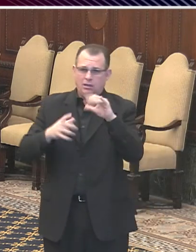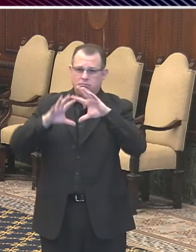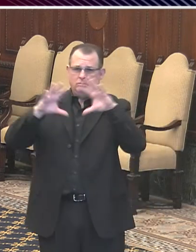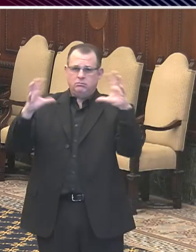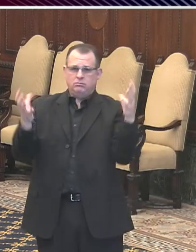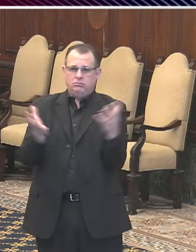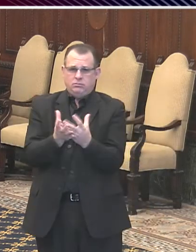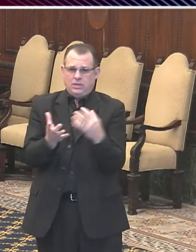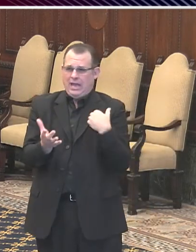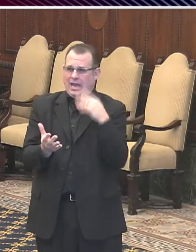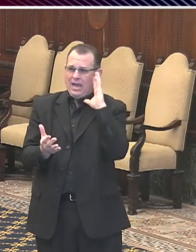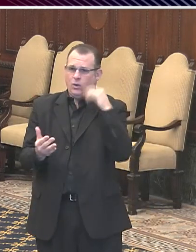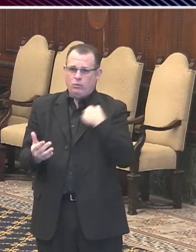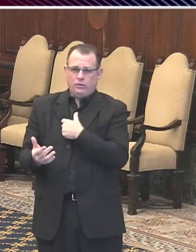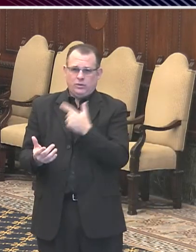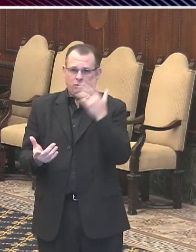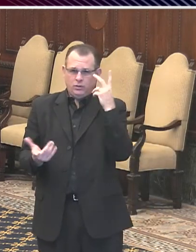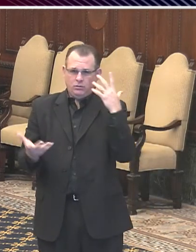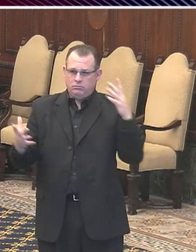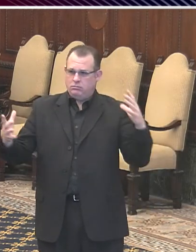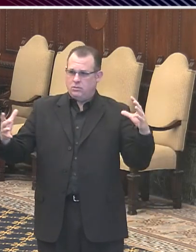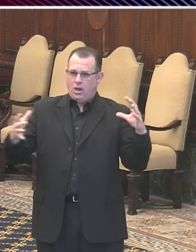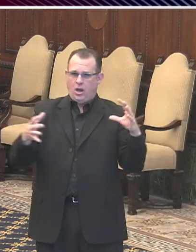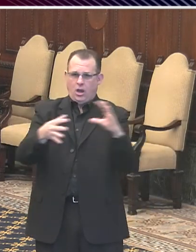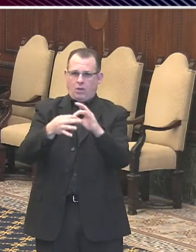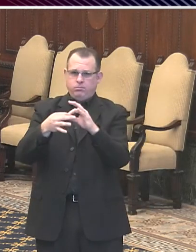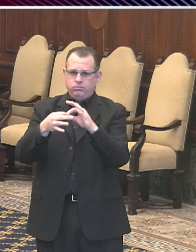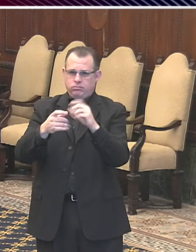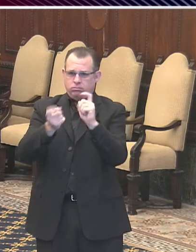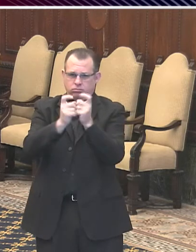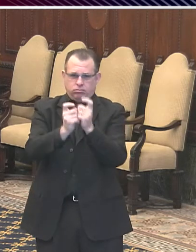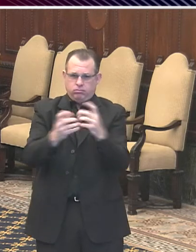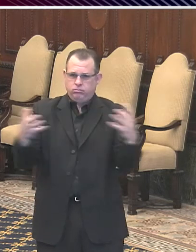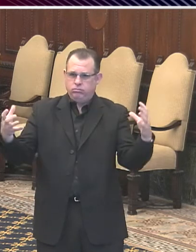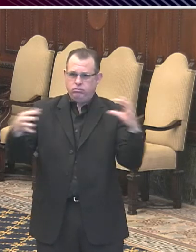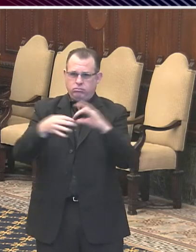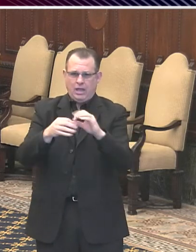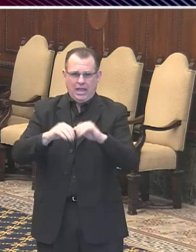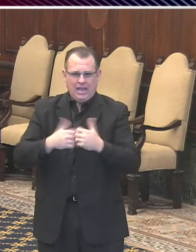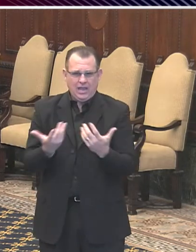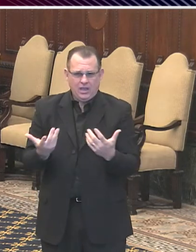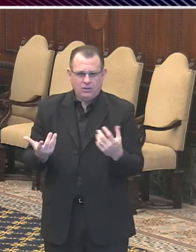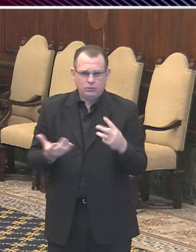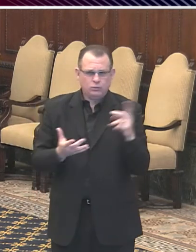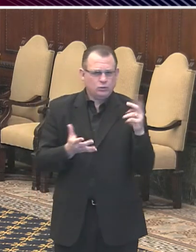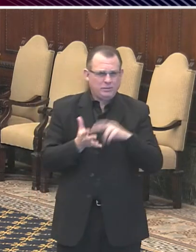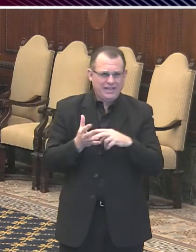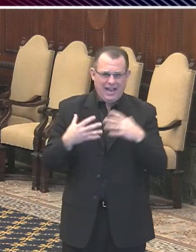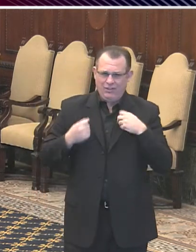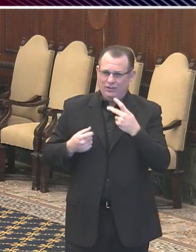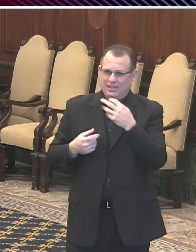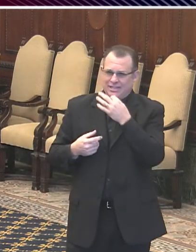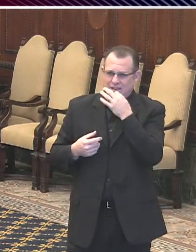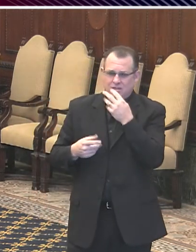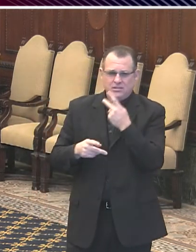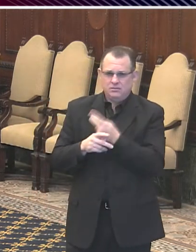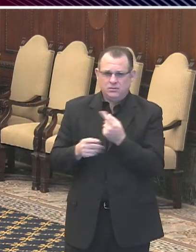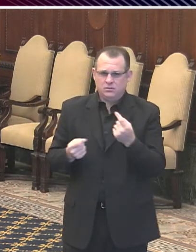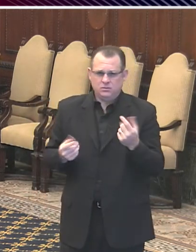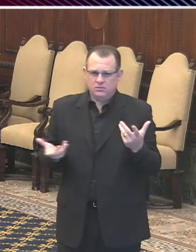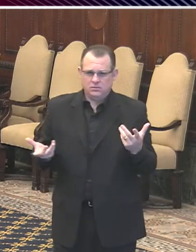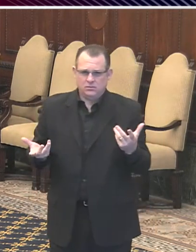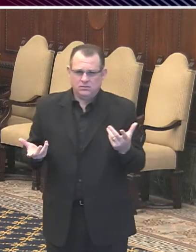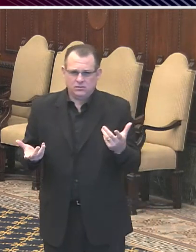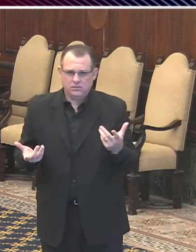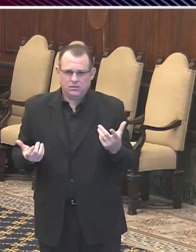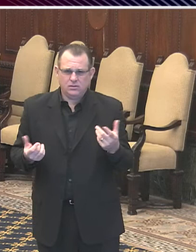you approach those reevaluations? What do you mean by health experts? Well, I mean, who is going to be part of the conversations around